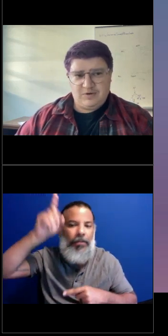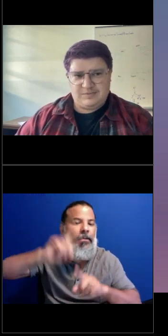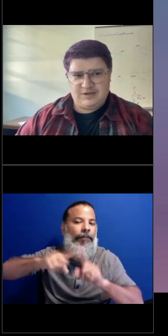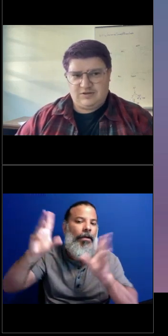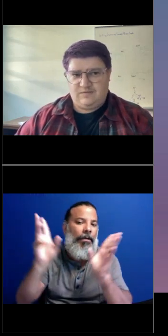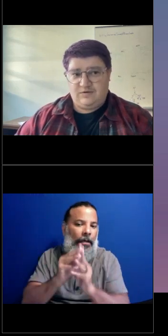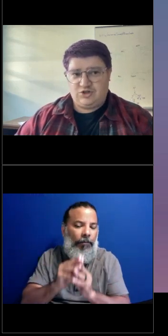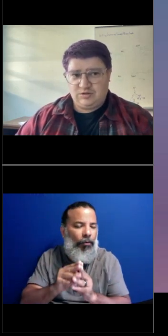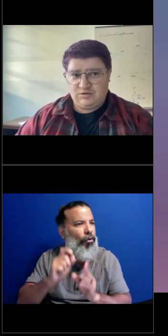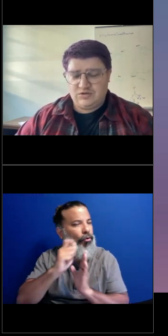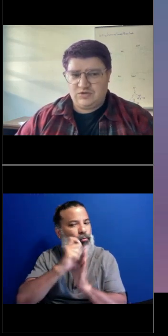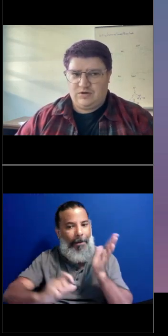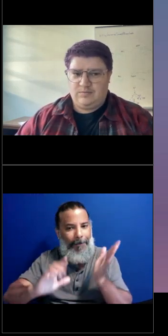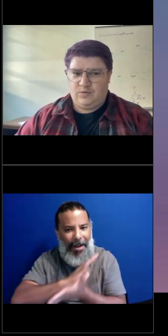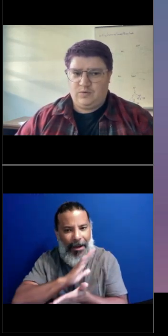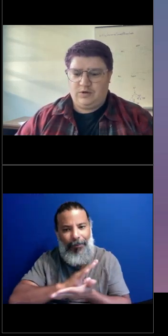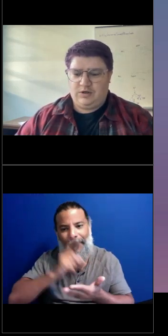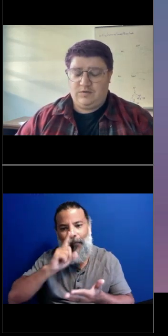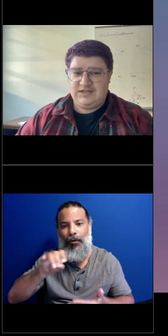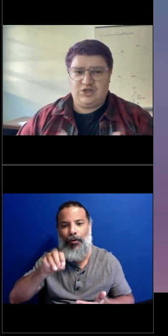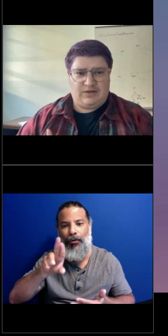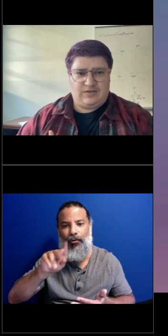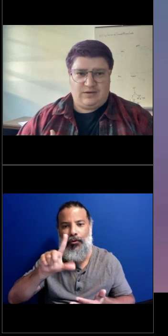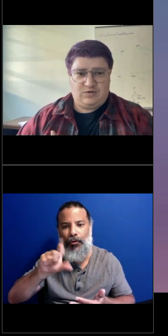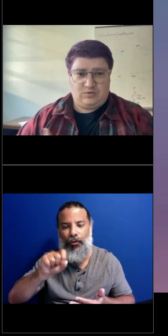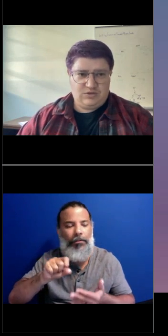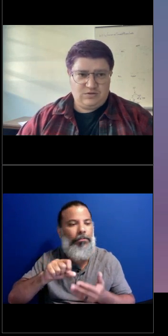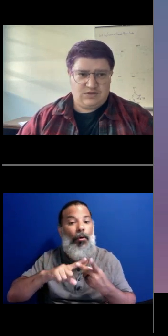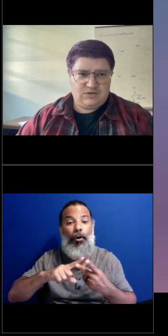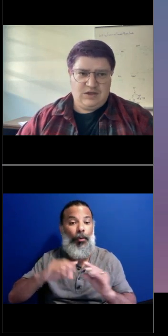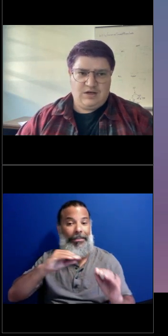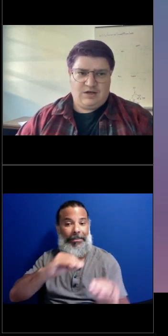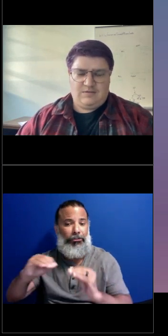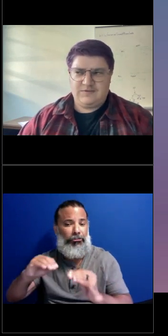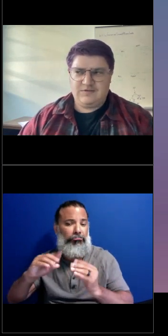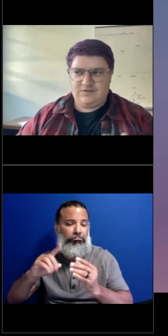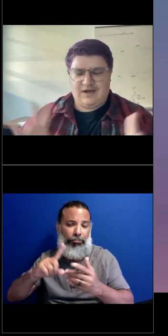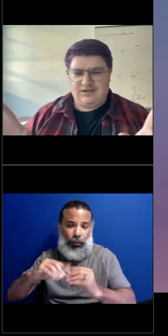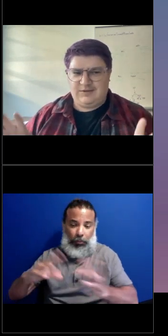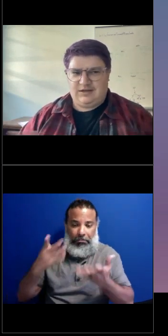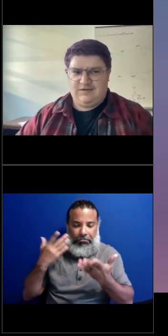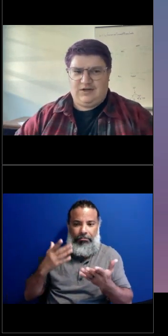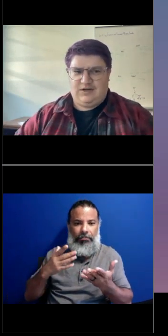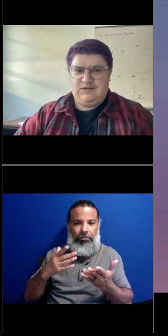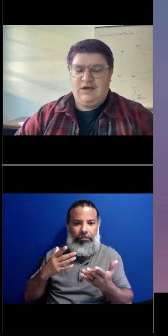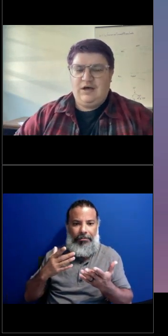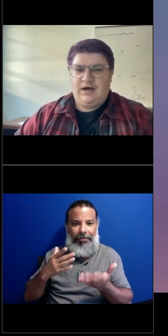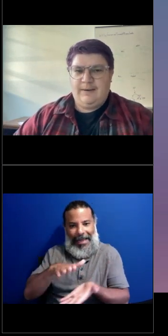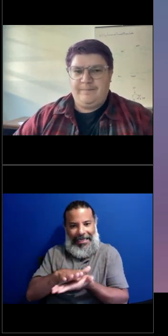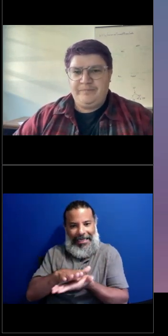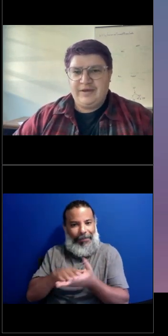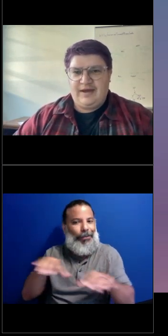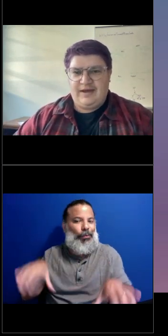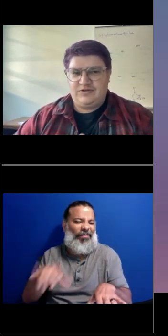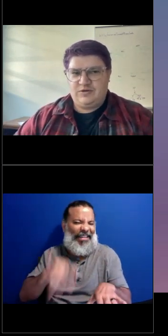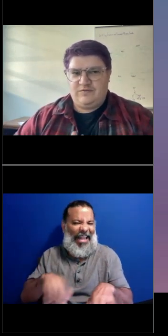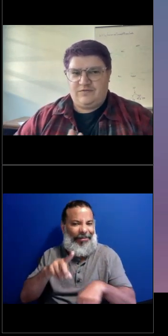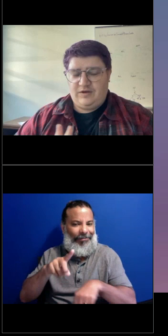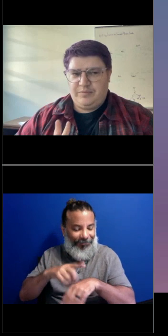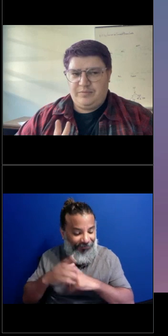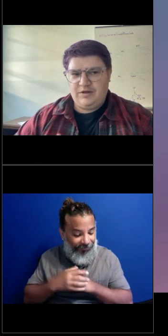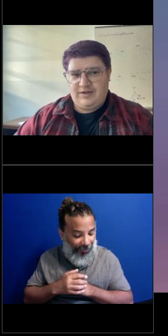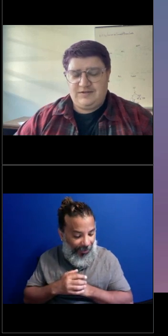write papers about them for journals, or you teach about them to students, sort of academic activities. And